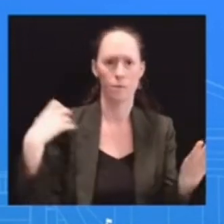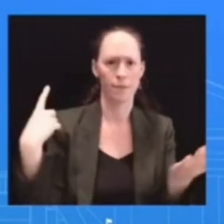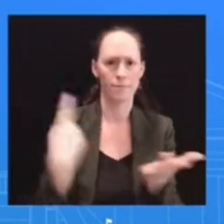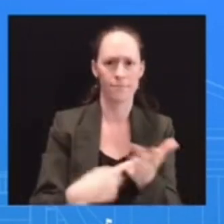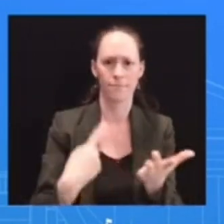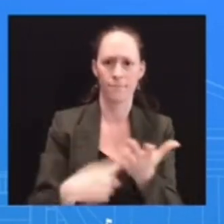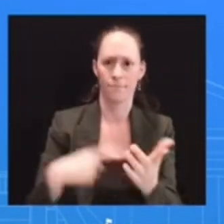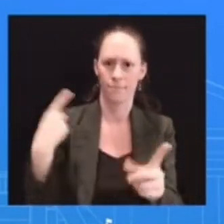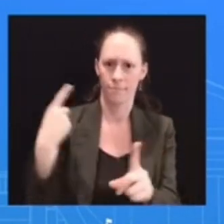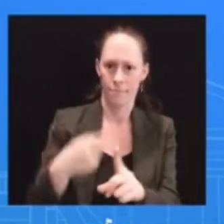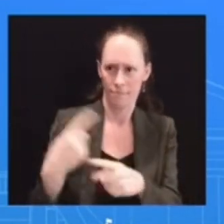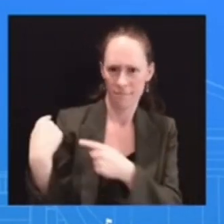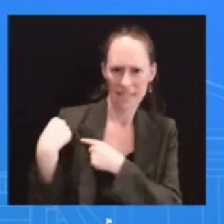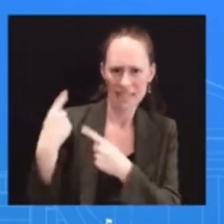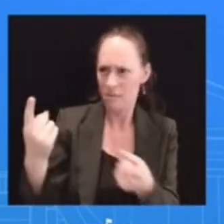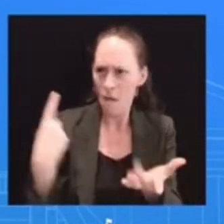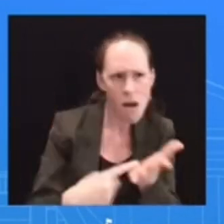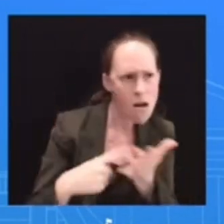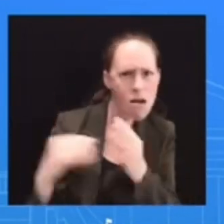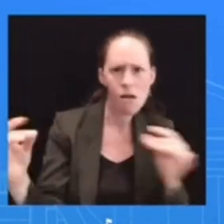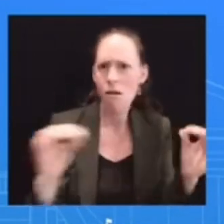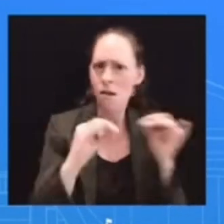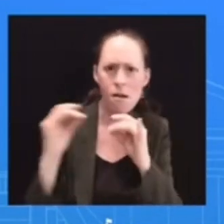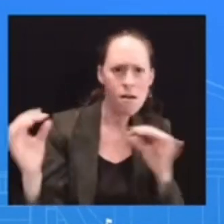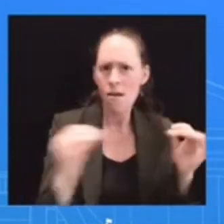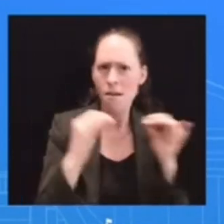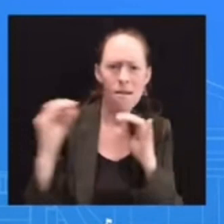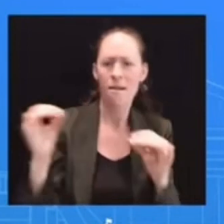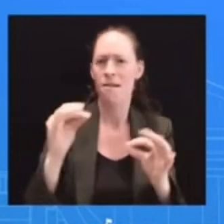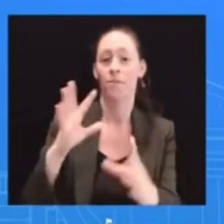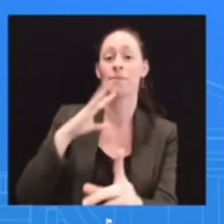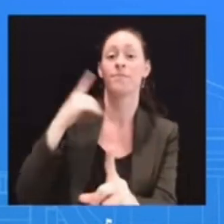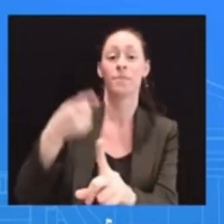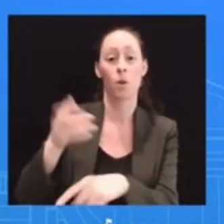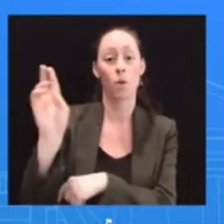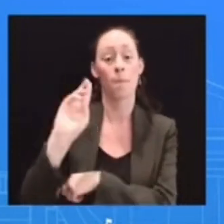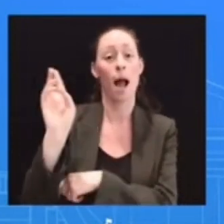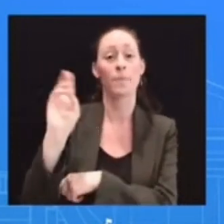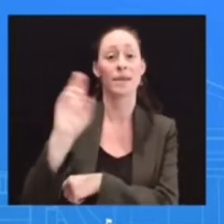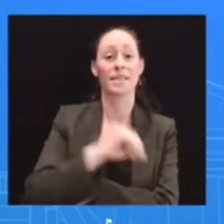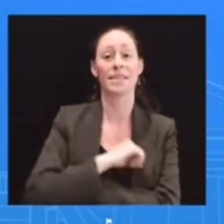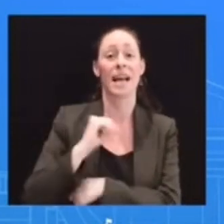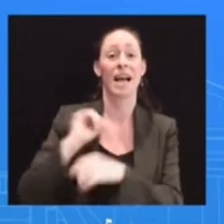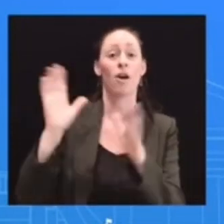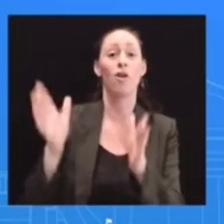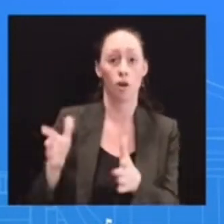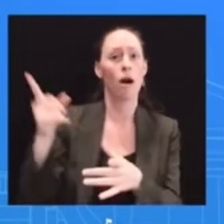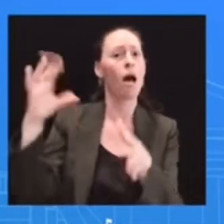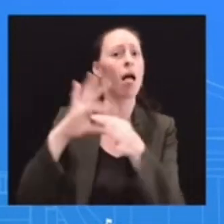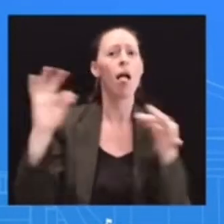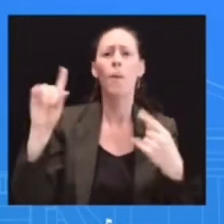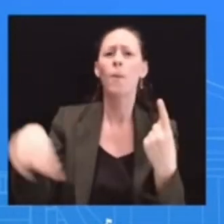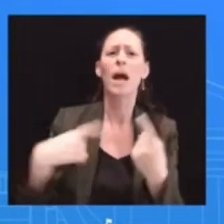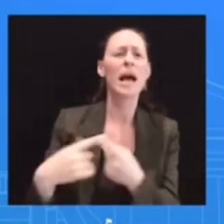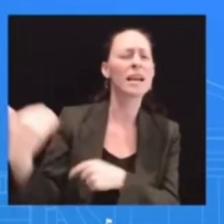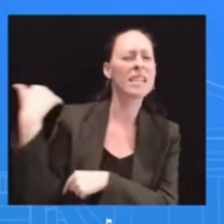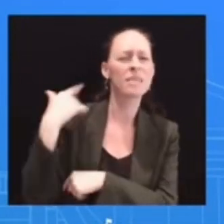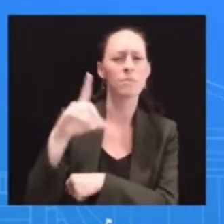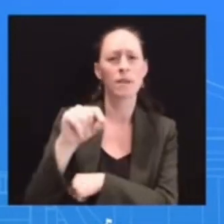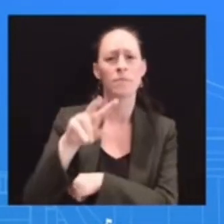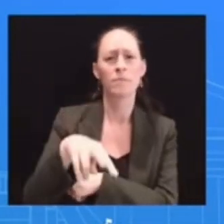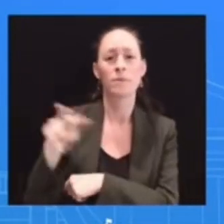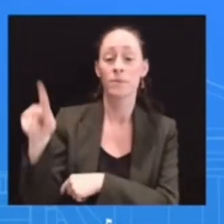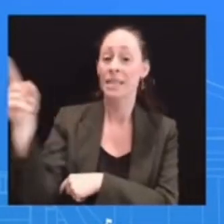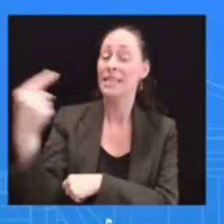quote a Republican senator in 2022. So bear with me here. Quote, "Leaving our military in limbo is never the right